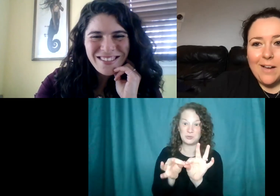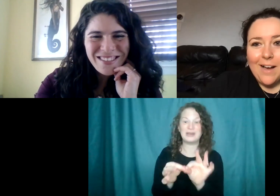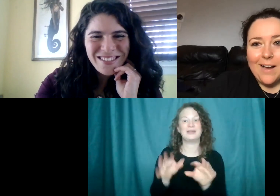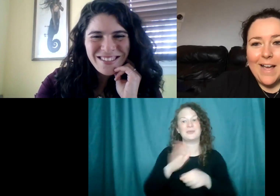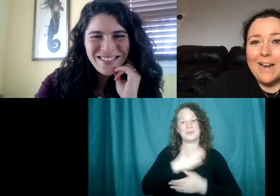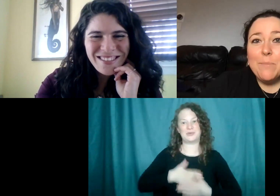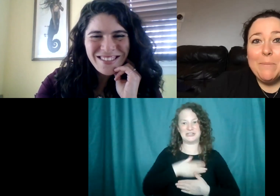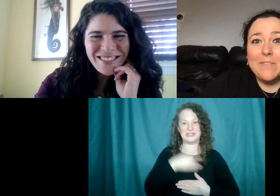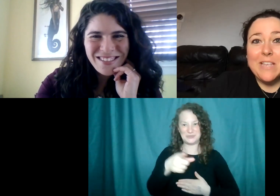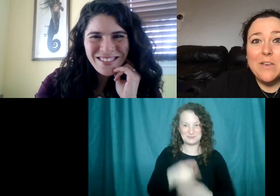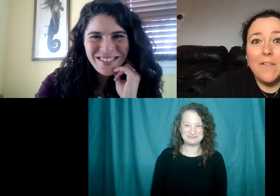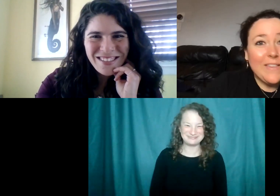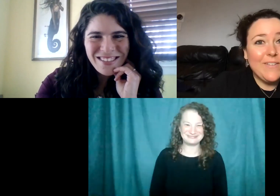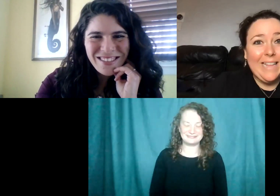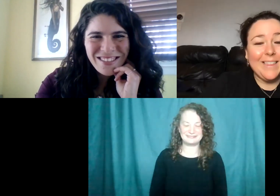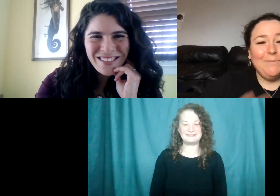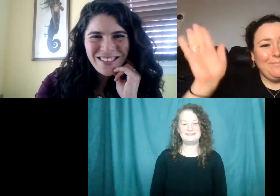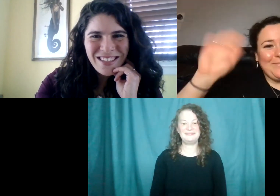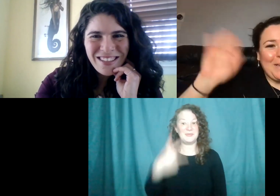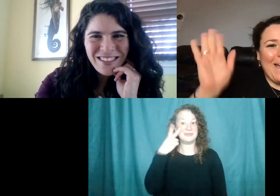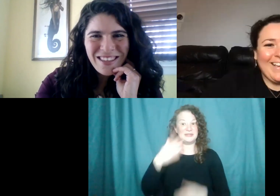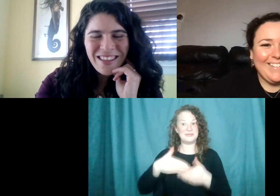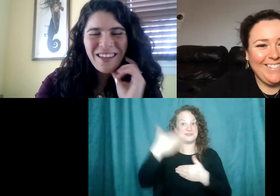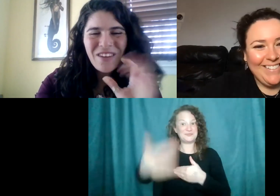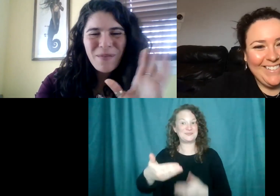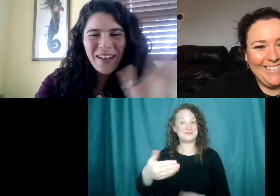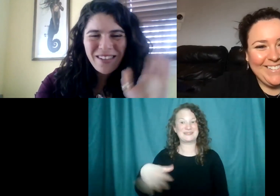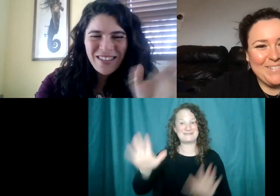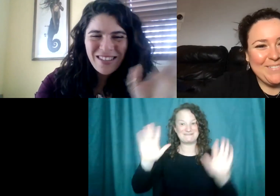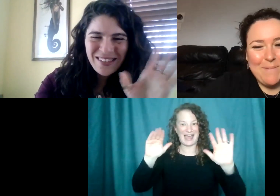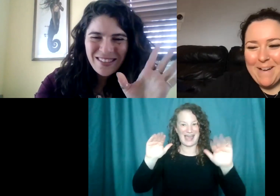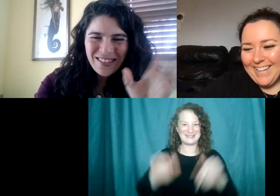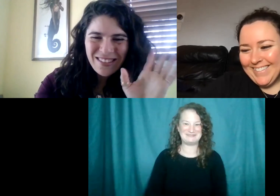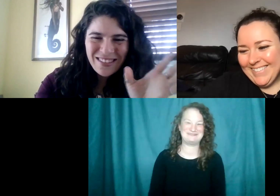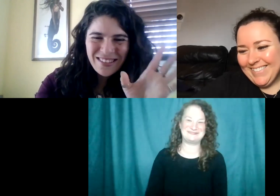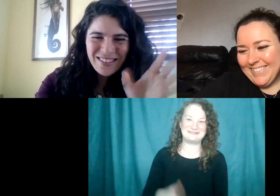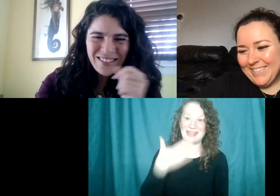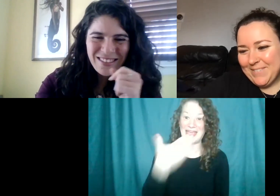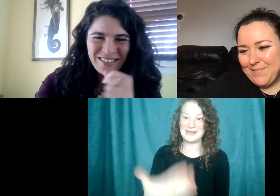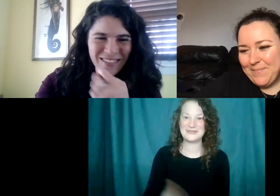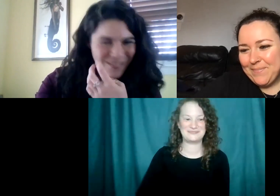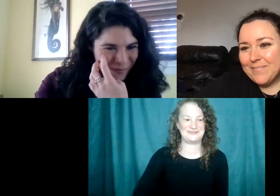you. And everybody, we'll see you on the 17th. Goodbye. Thank you very much. Bye-bye.